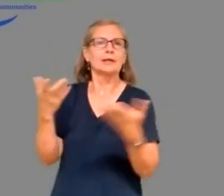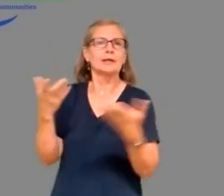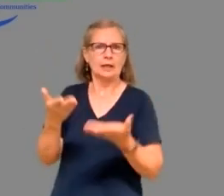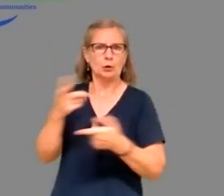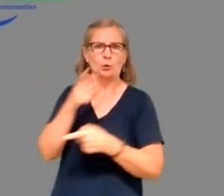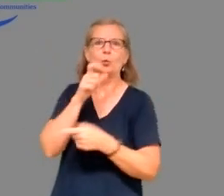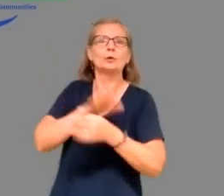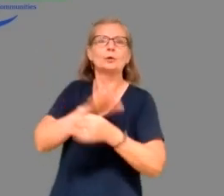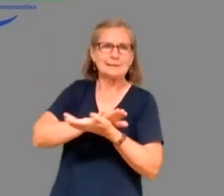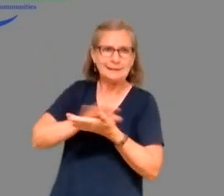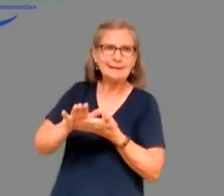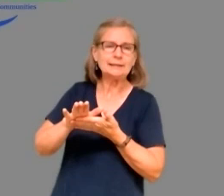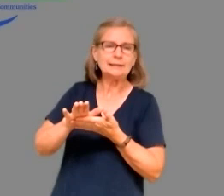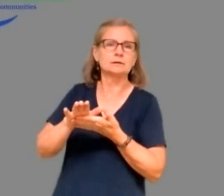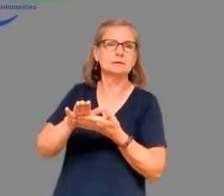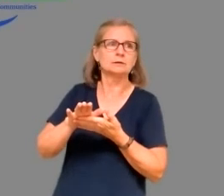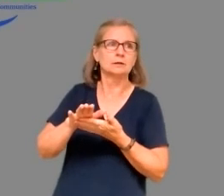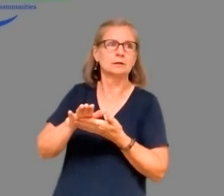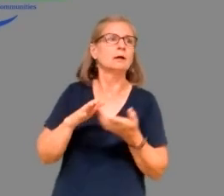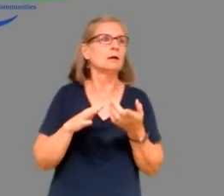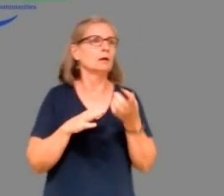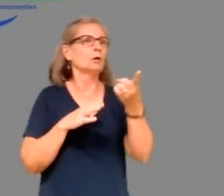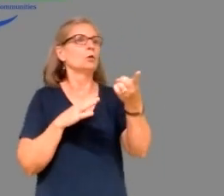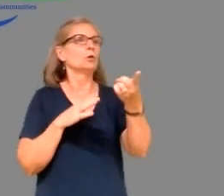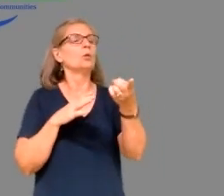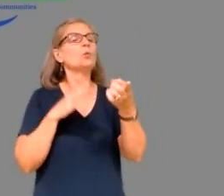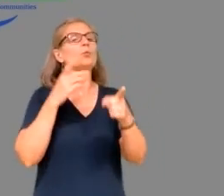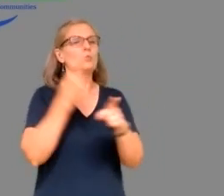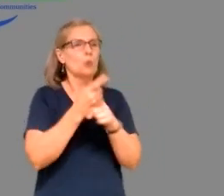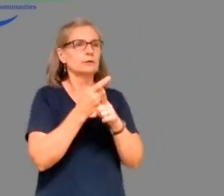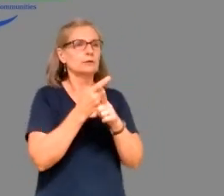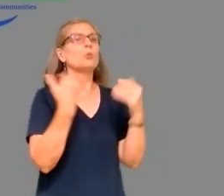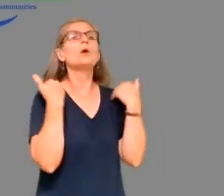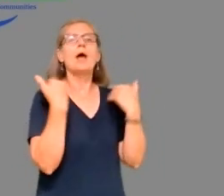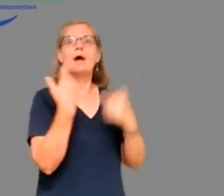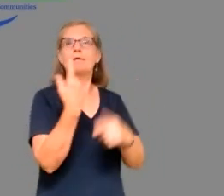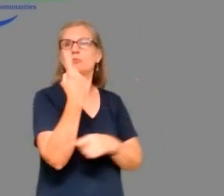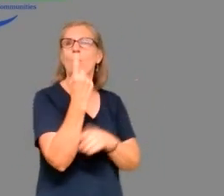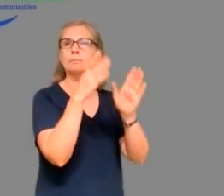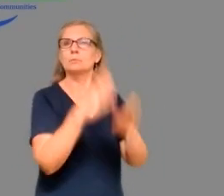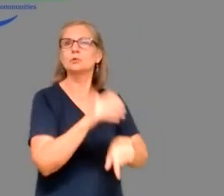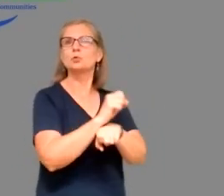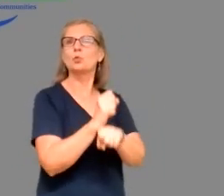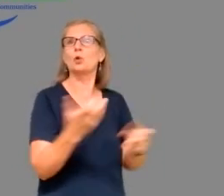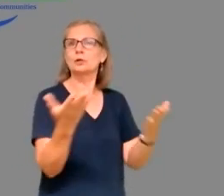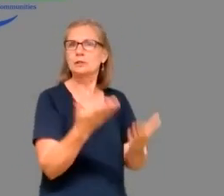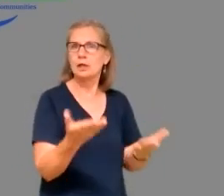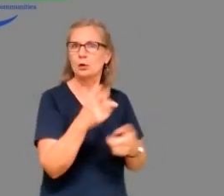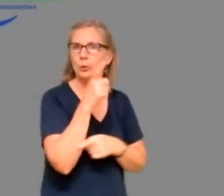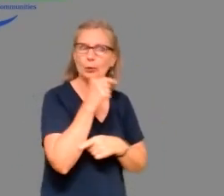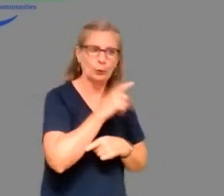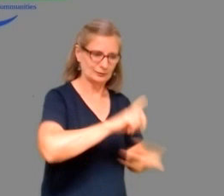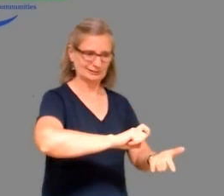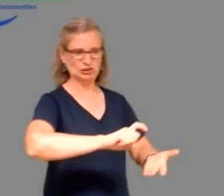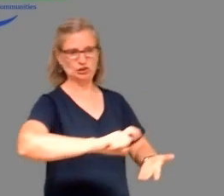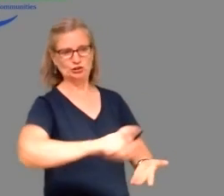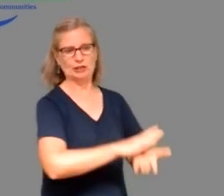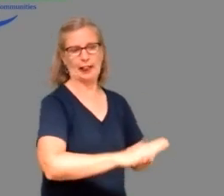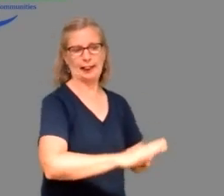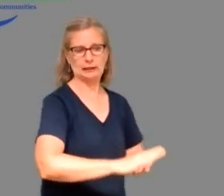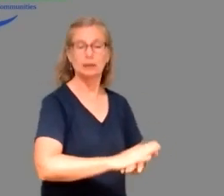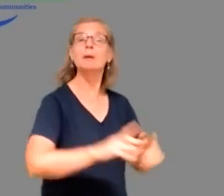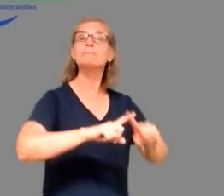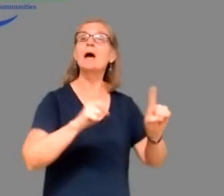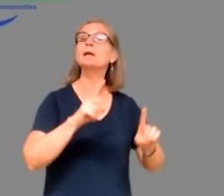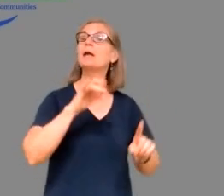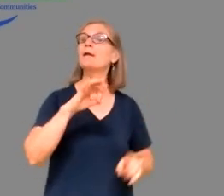Right. We at Coos Health and Wellness have someone that walks around and disinfects. However, when you go out, that's why one of the preventative